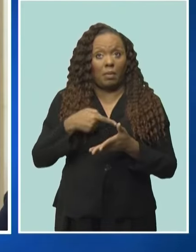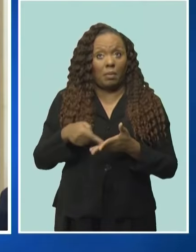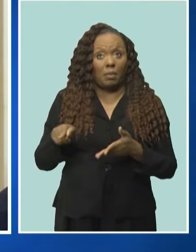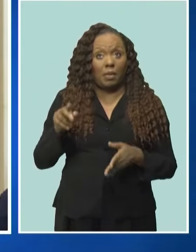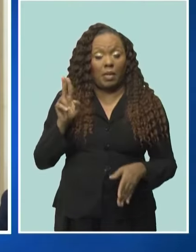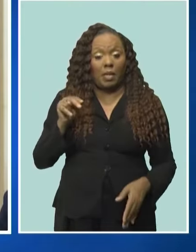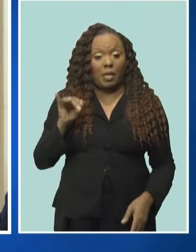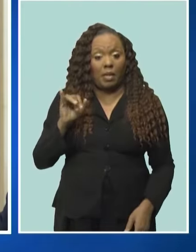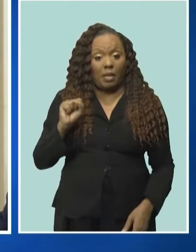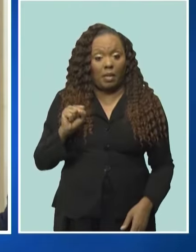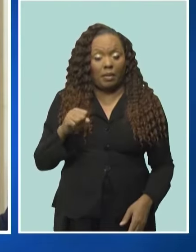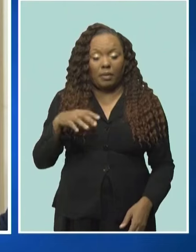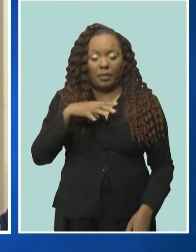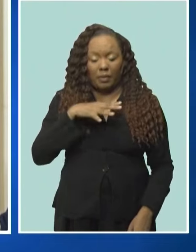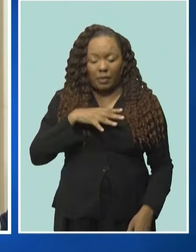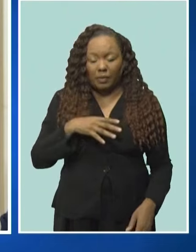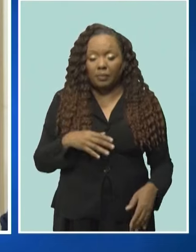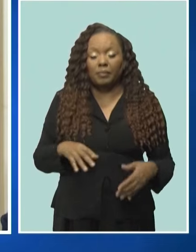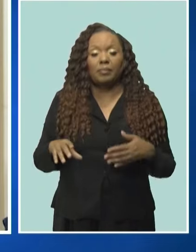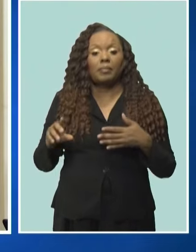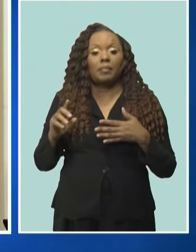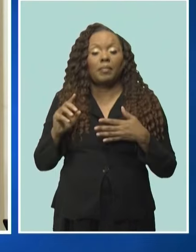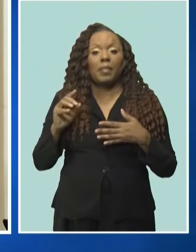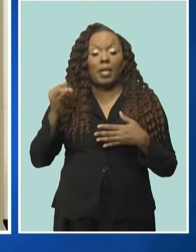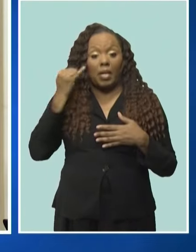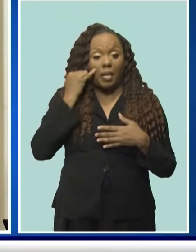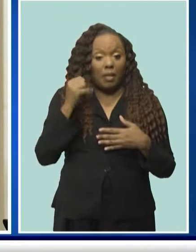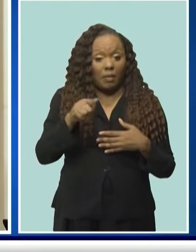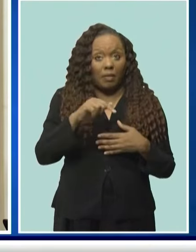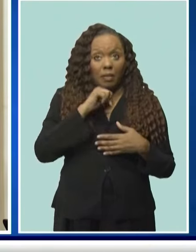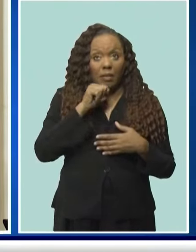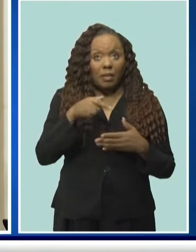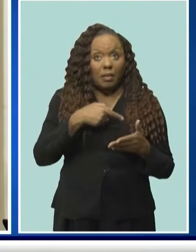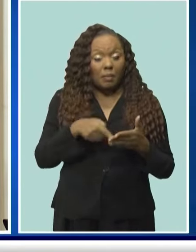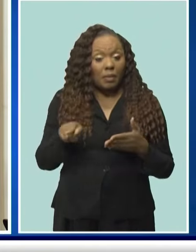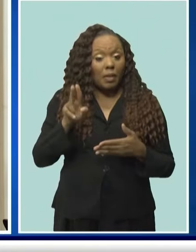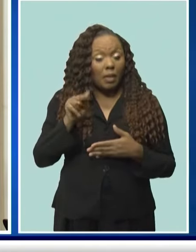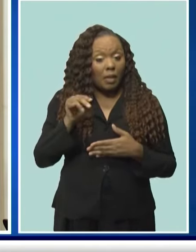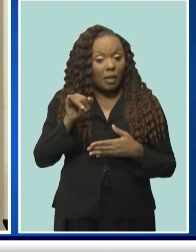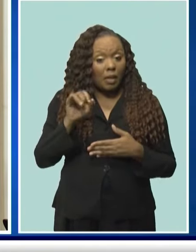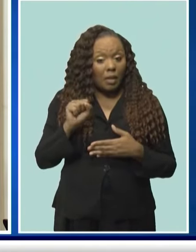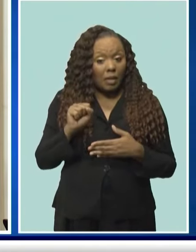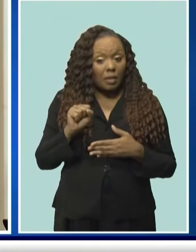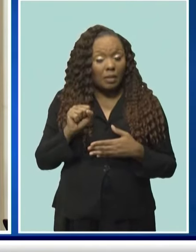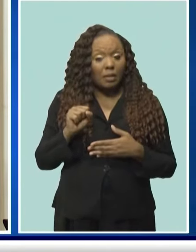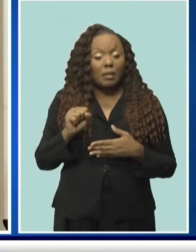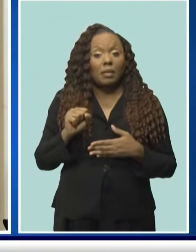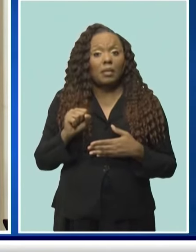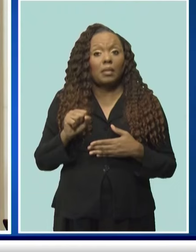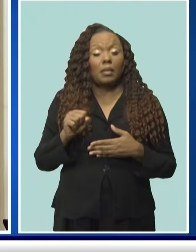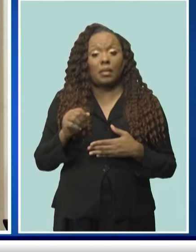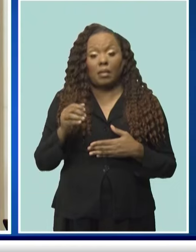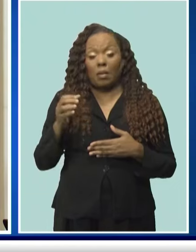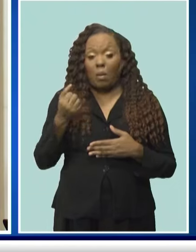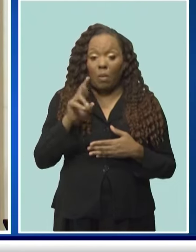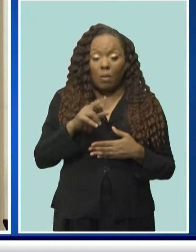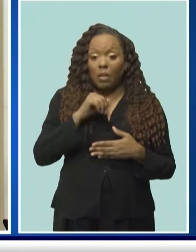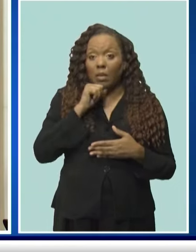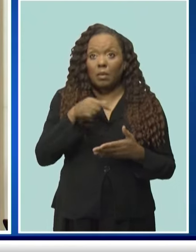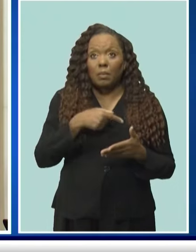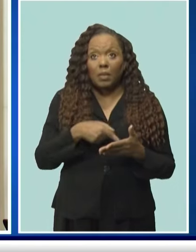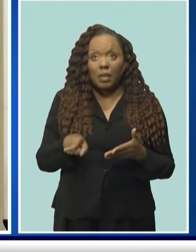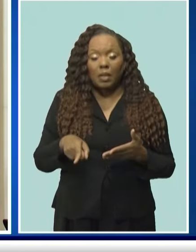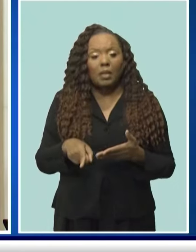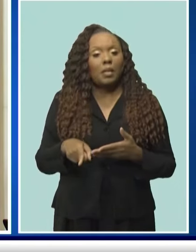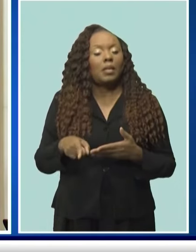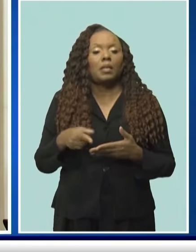issue. Those who were not up to date with their national insurance, we are aware, obviously, or did not pay, that you are still